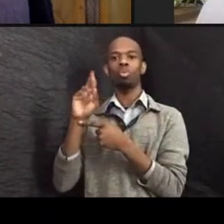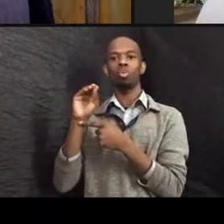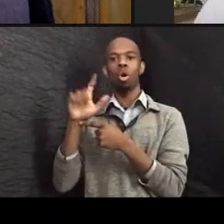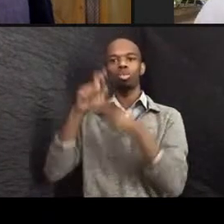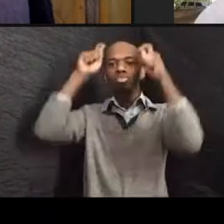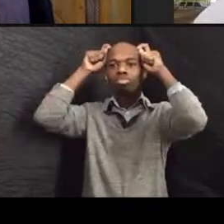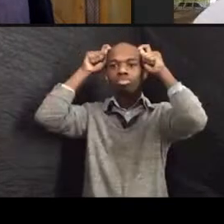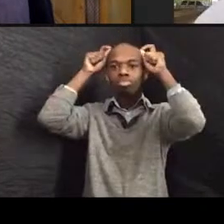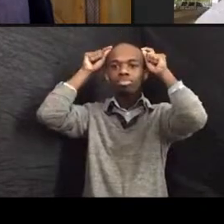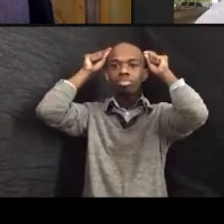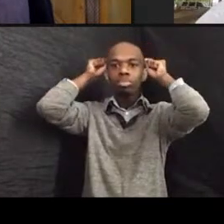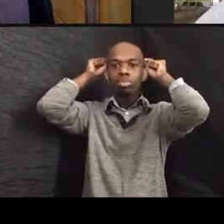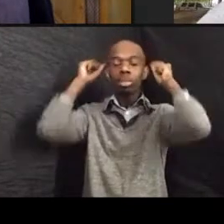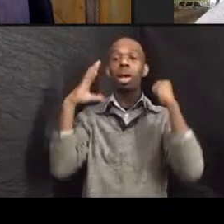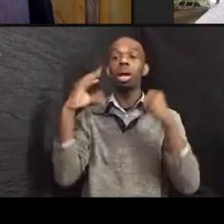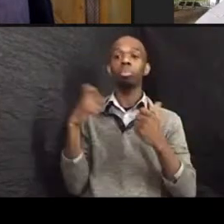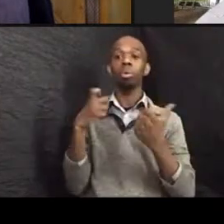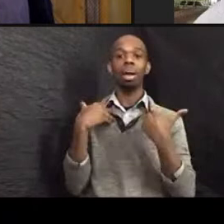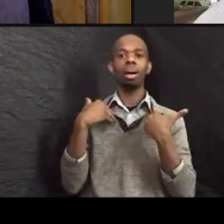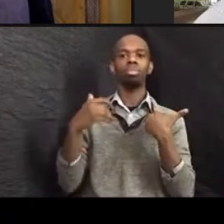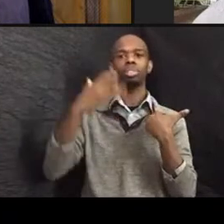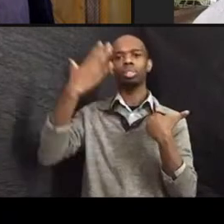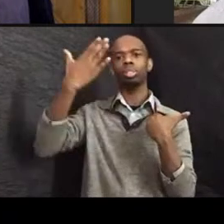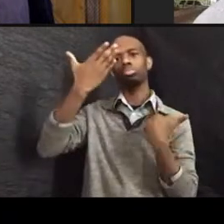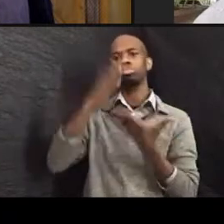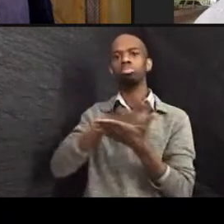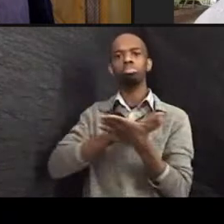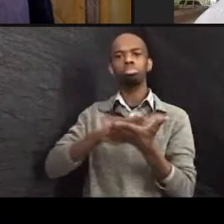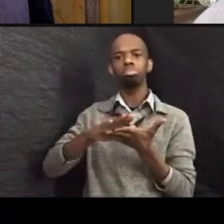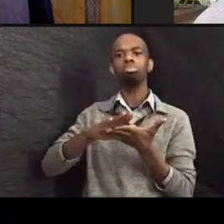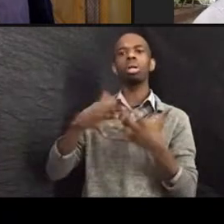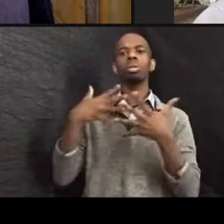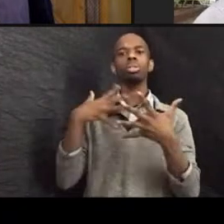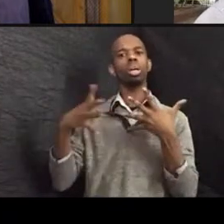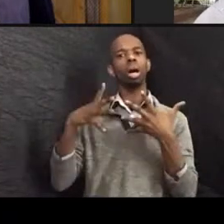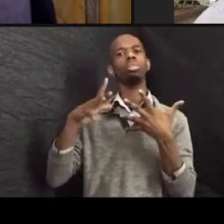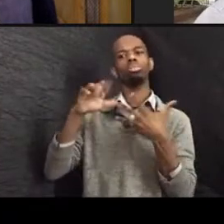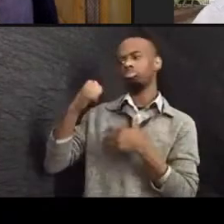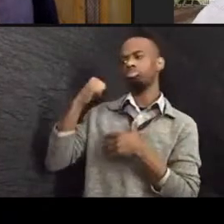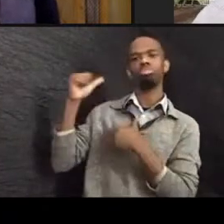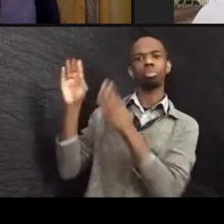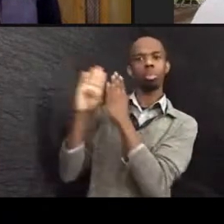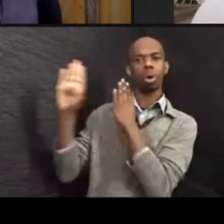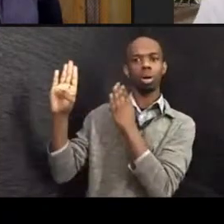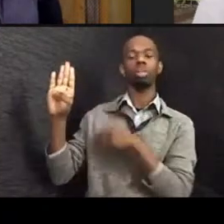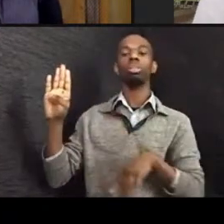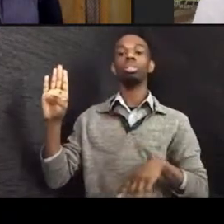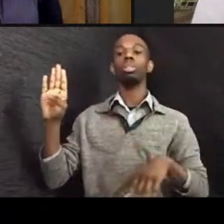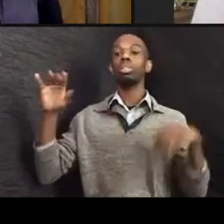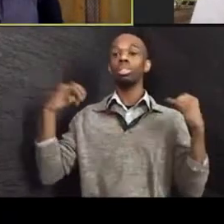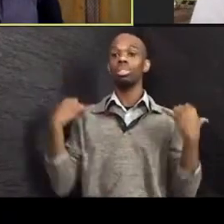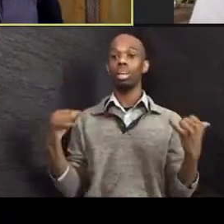of a solid gray backdrop. And with that, I'll turn it over to Renee.